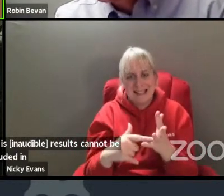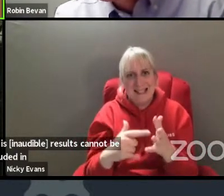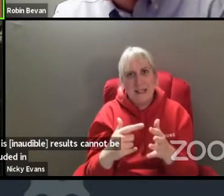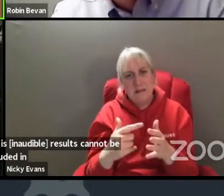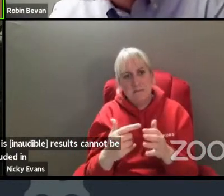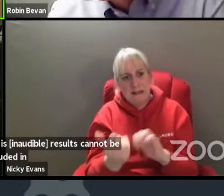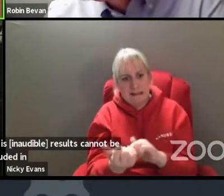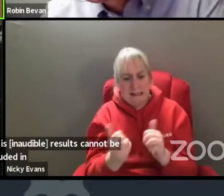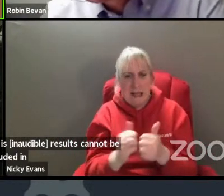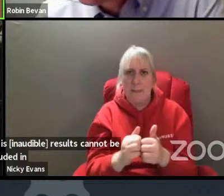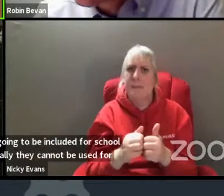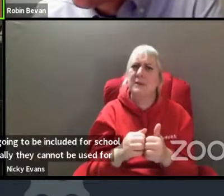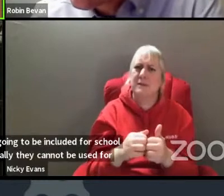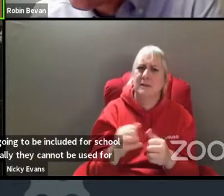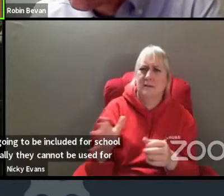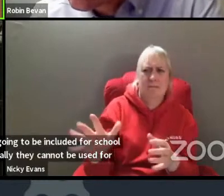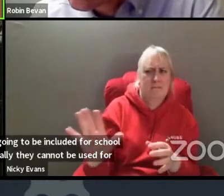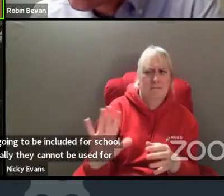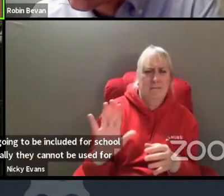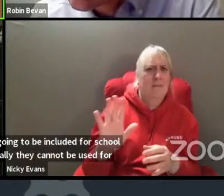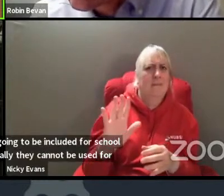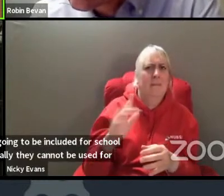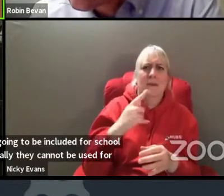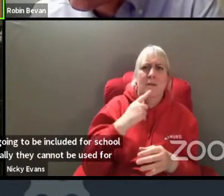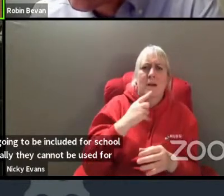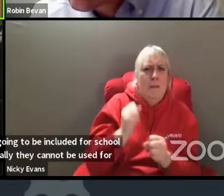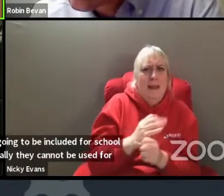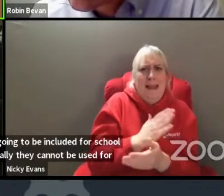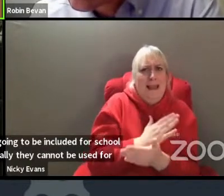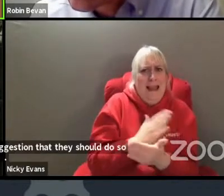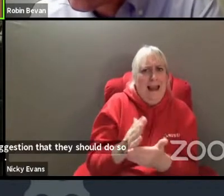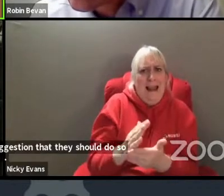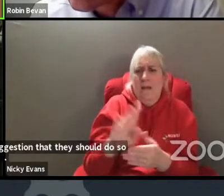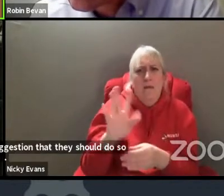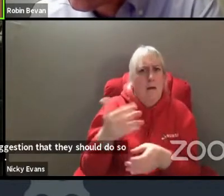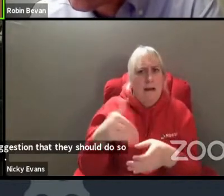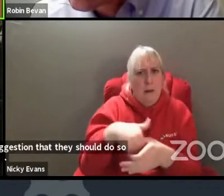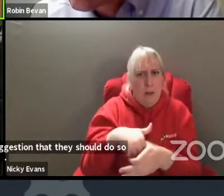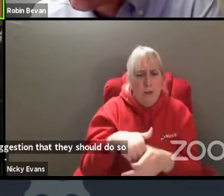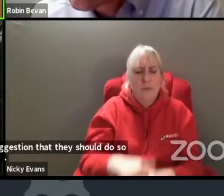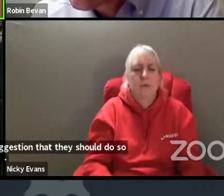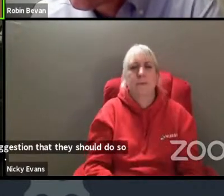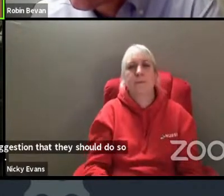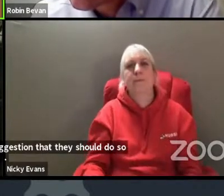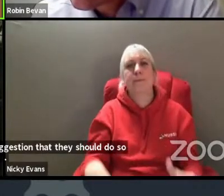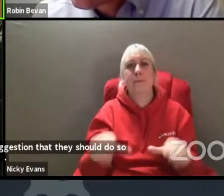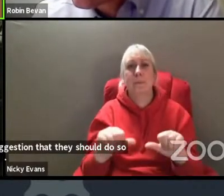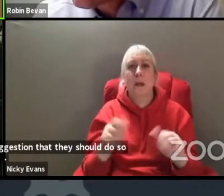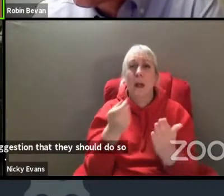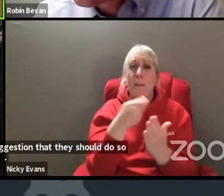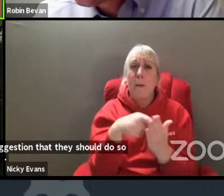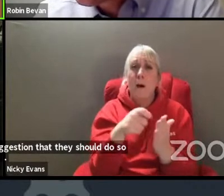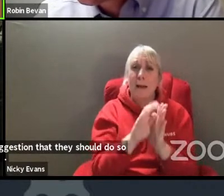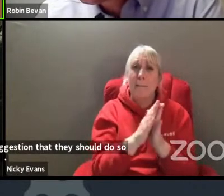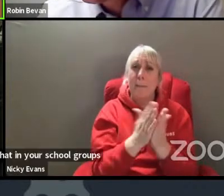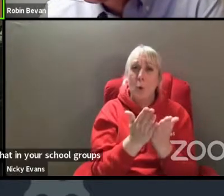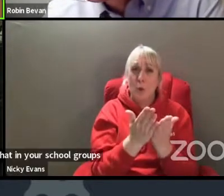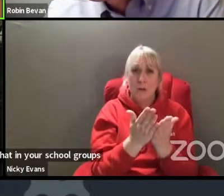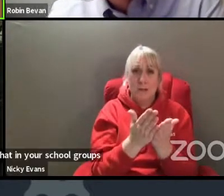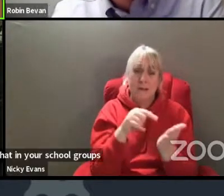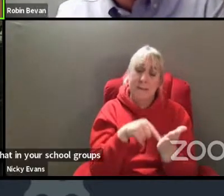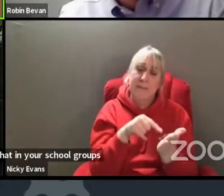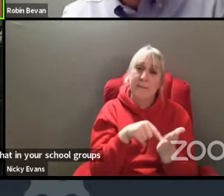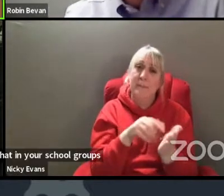can't, to your leadership, why they can't be included. And marking books, it's the same advice as last time. If you're told to mark books, they should